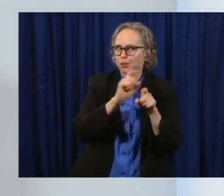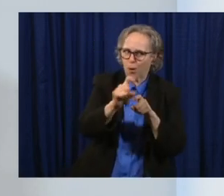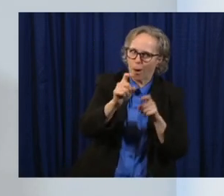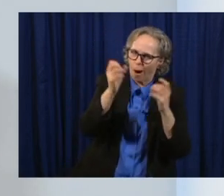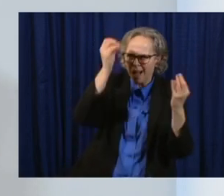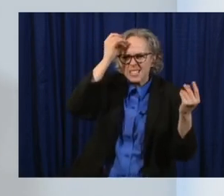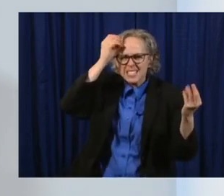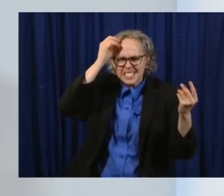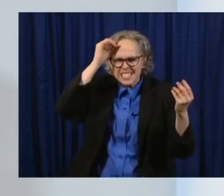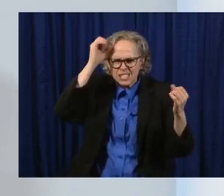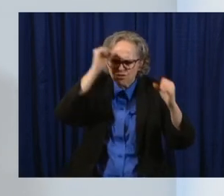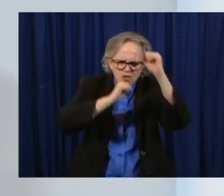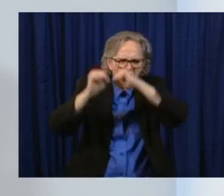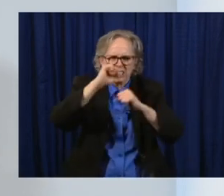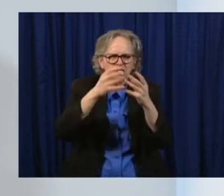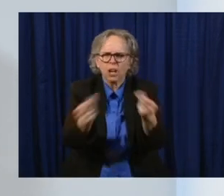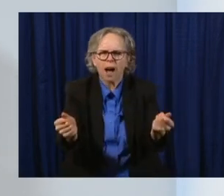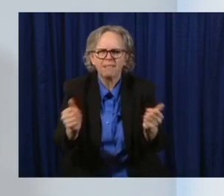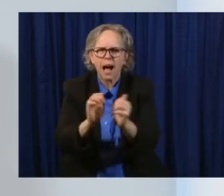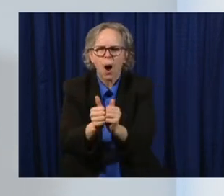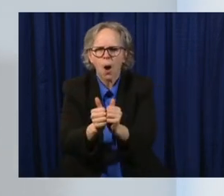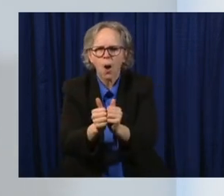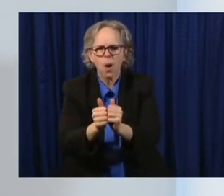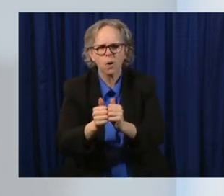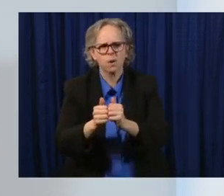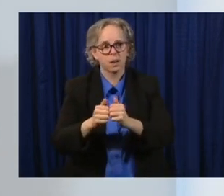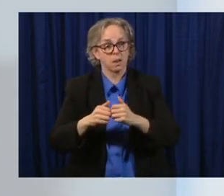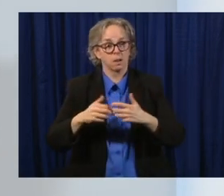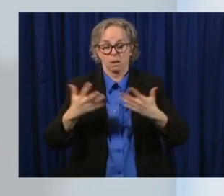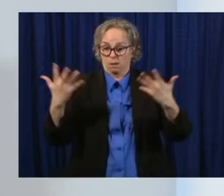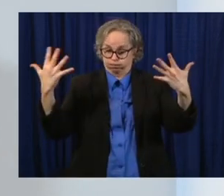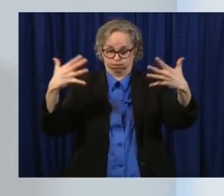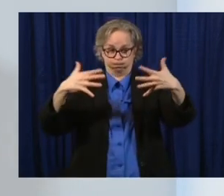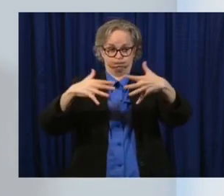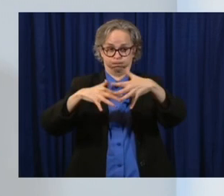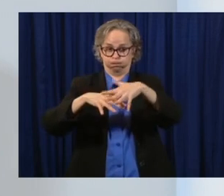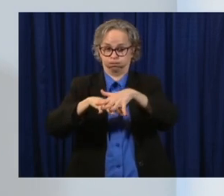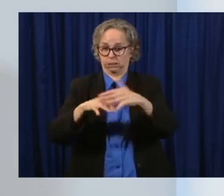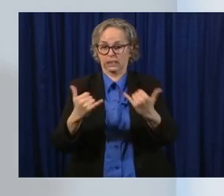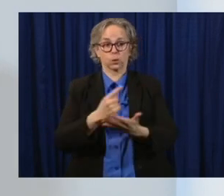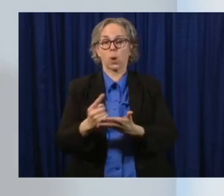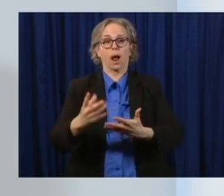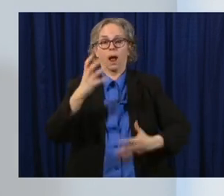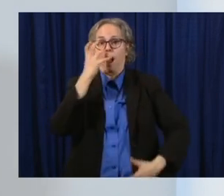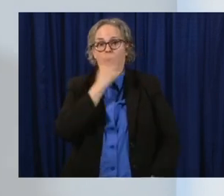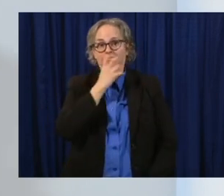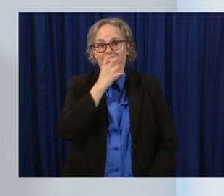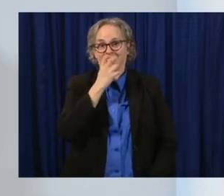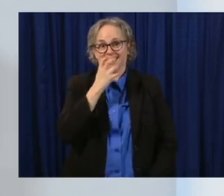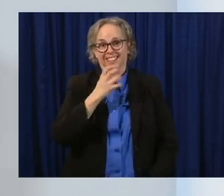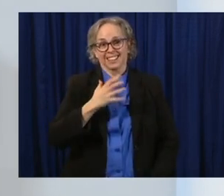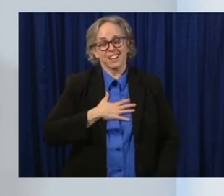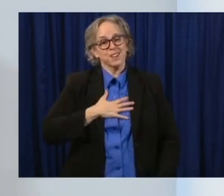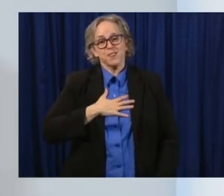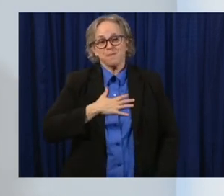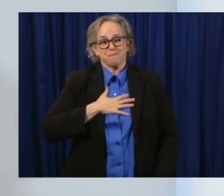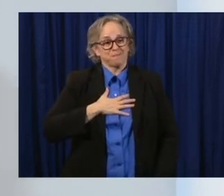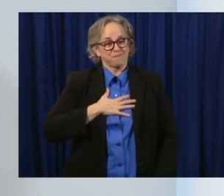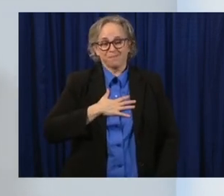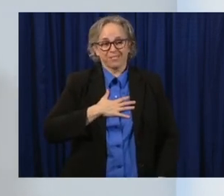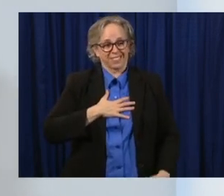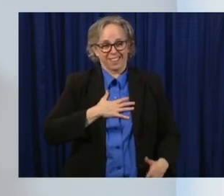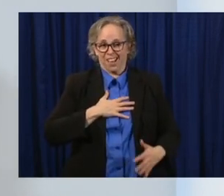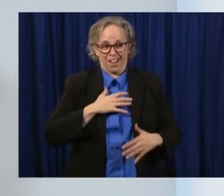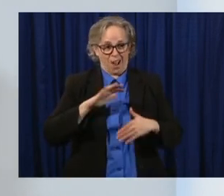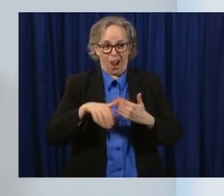came together this week in an amazing way. And I think all of us should be excited